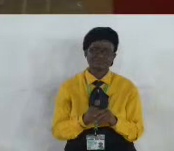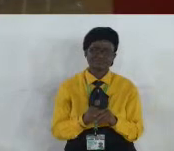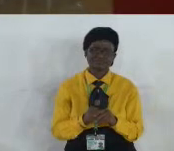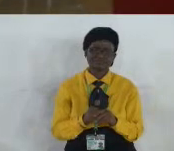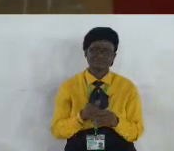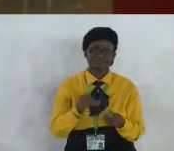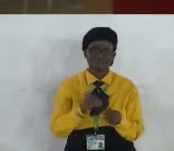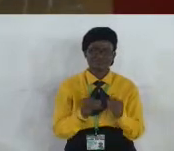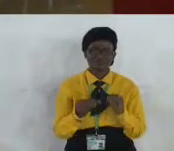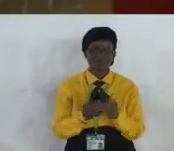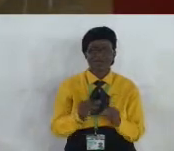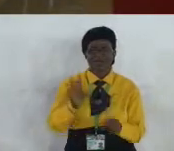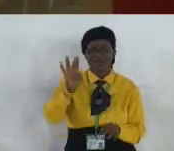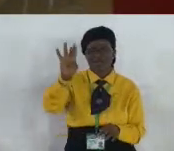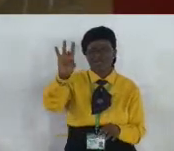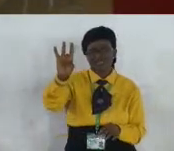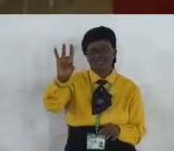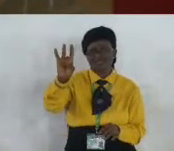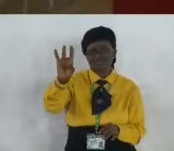Number eight.